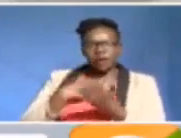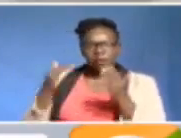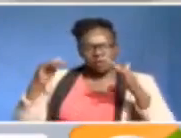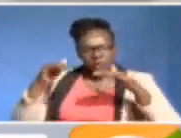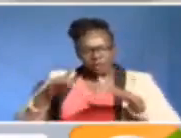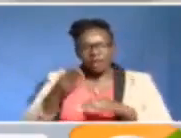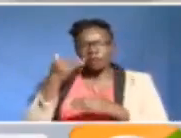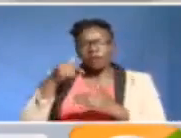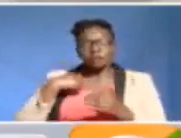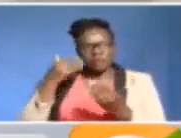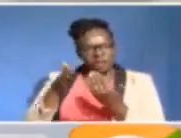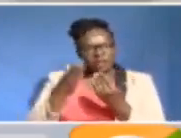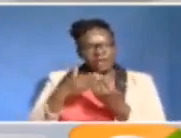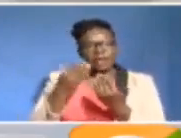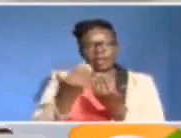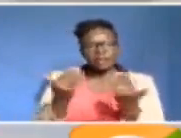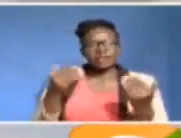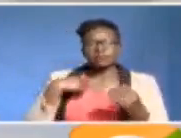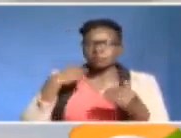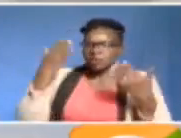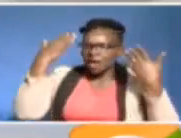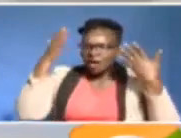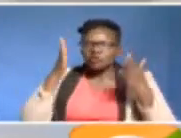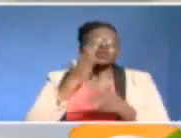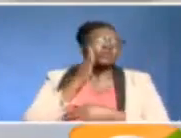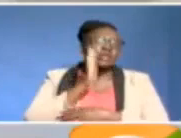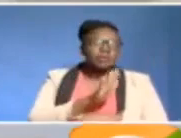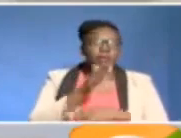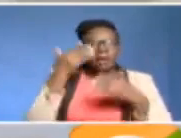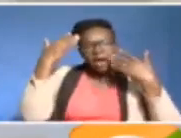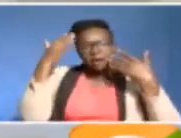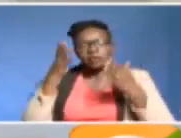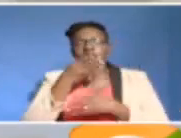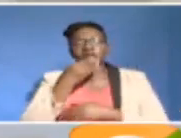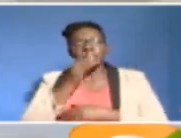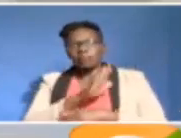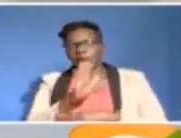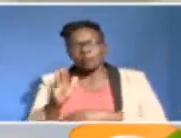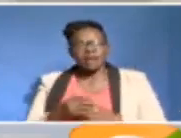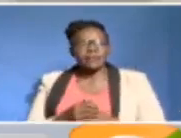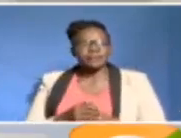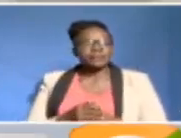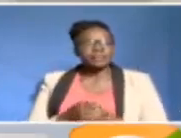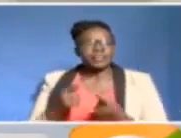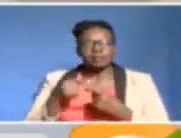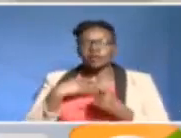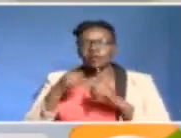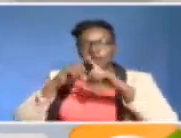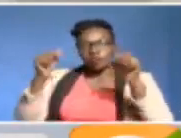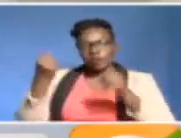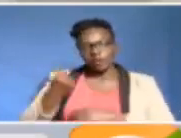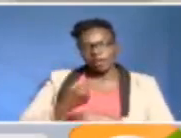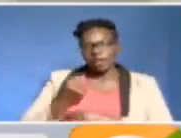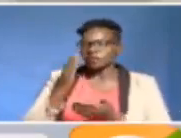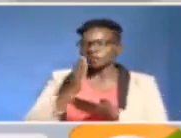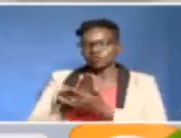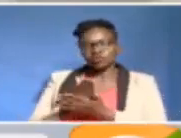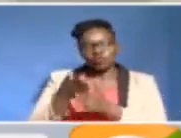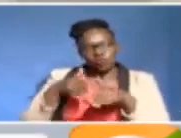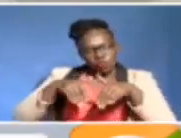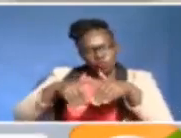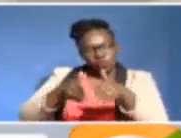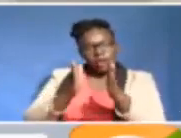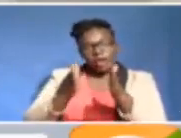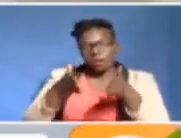of kids who I don't know their mother nor their father. Yeah. Mm-hmm. Yeah. So this is what I'll tell girls, that's not the way to go. You can